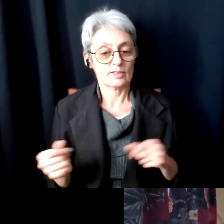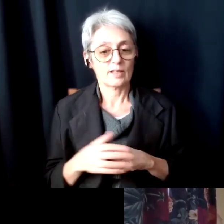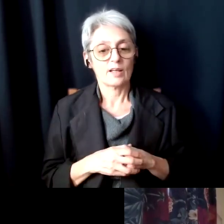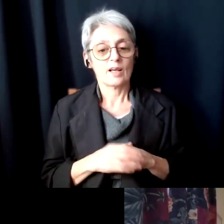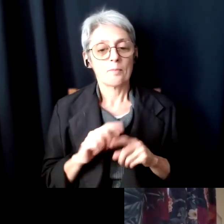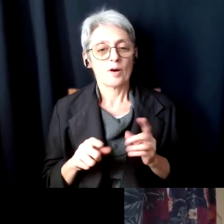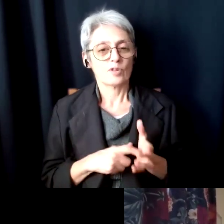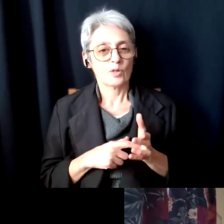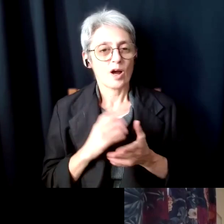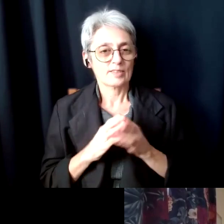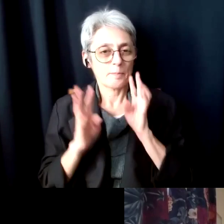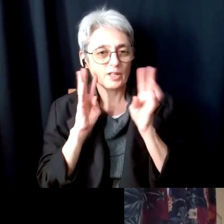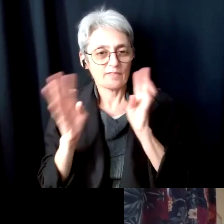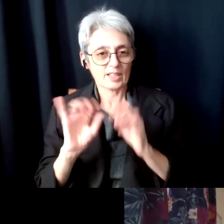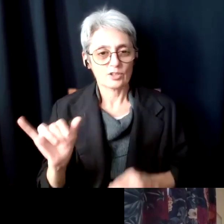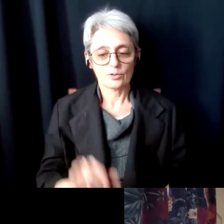innovation.